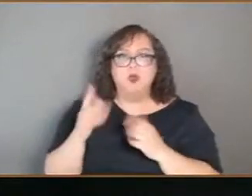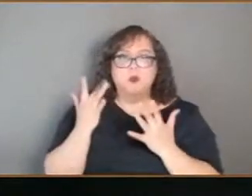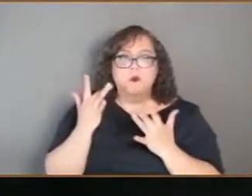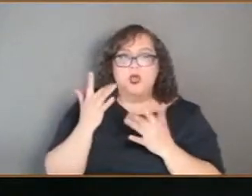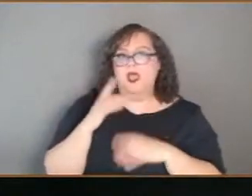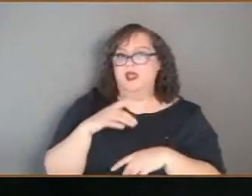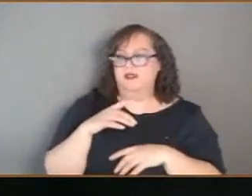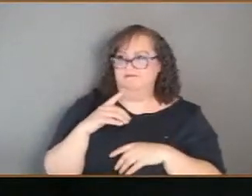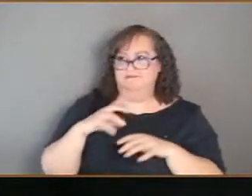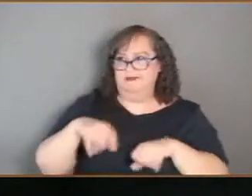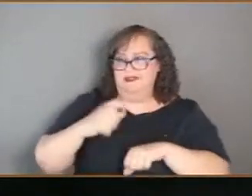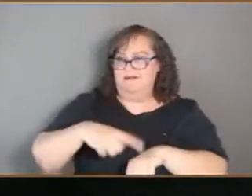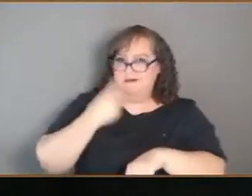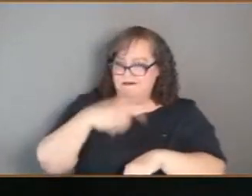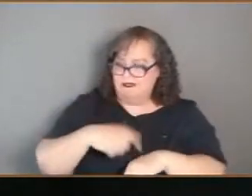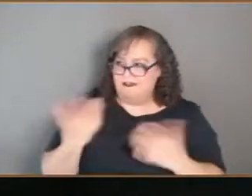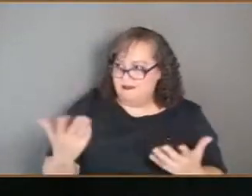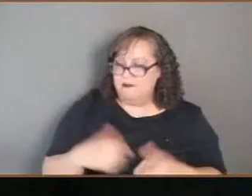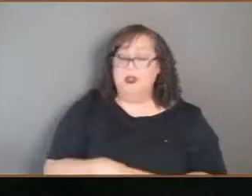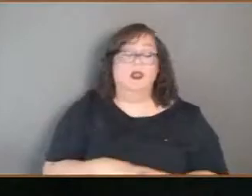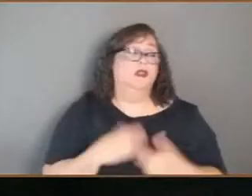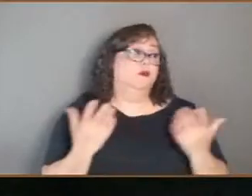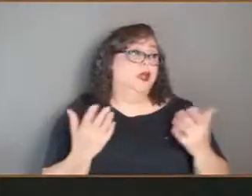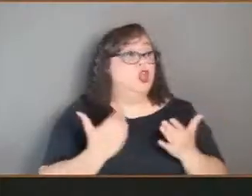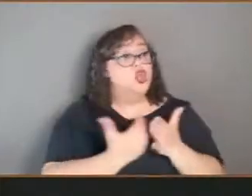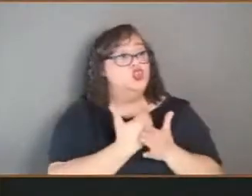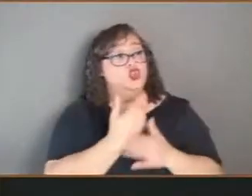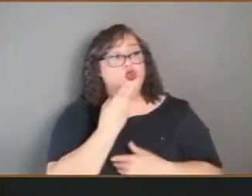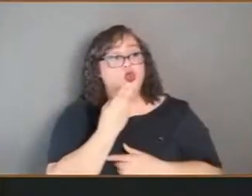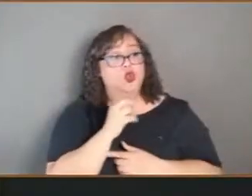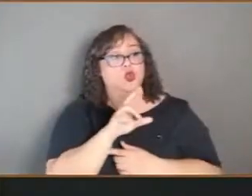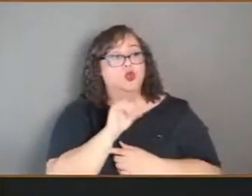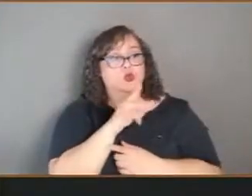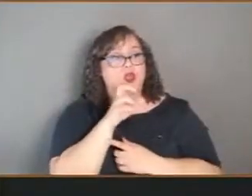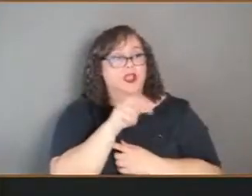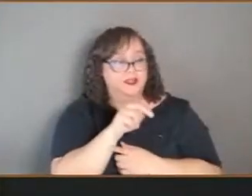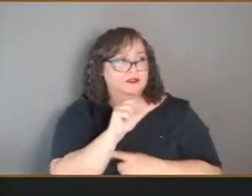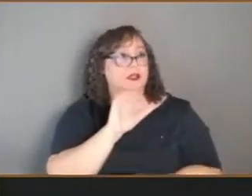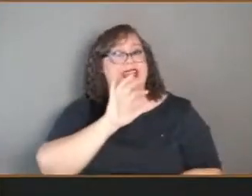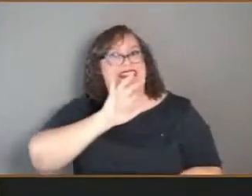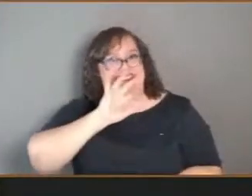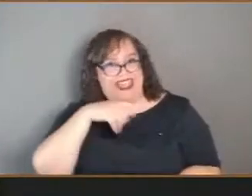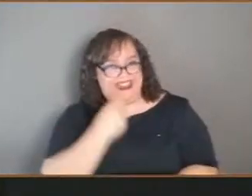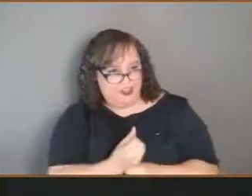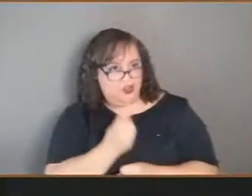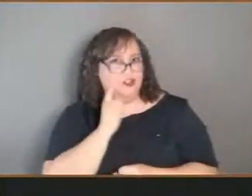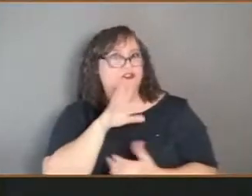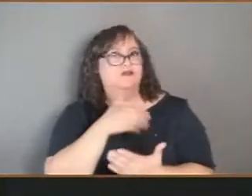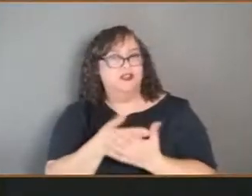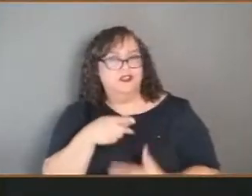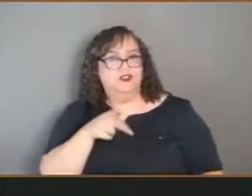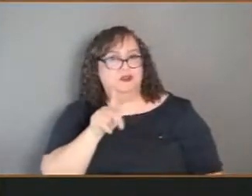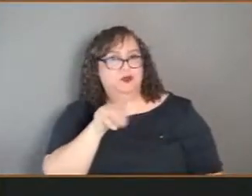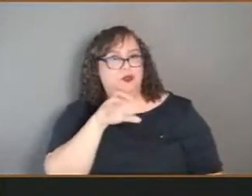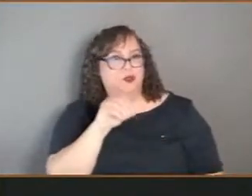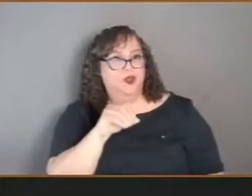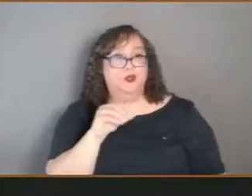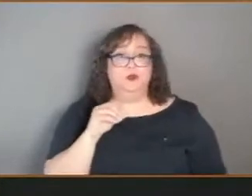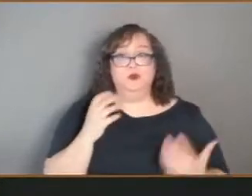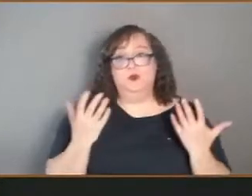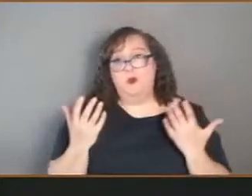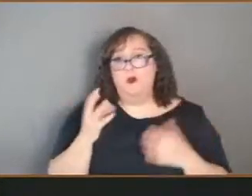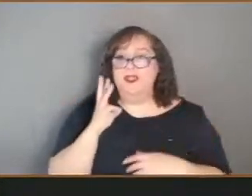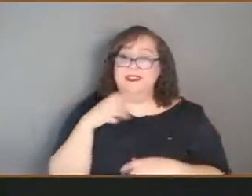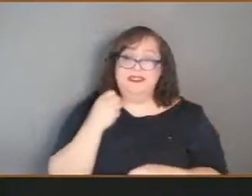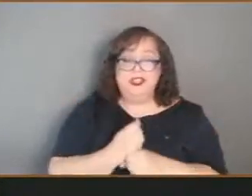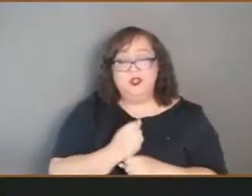learn patience. It took 9 years for New Horizons to get to Pluto. So 6 years isn't actually too bad by outer solar system